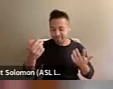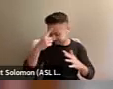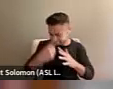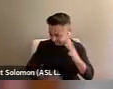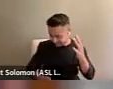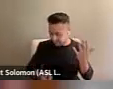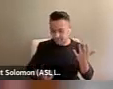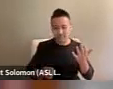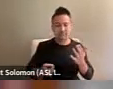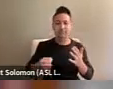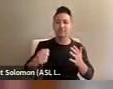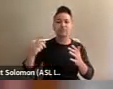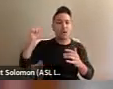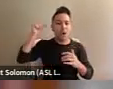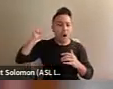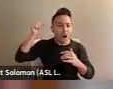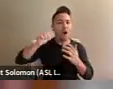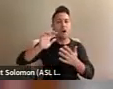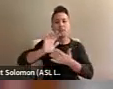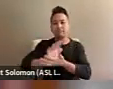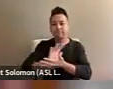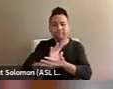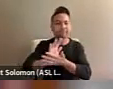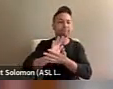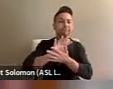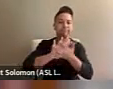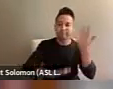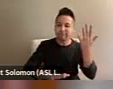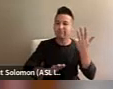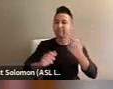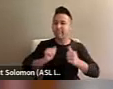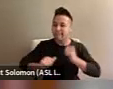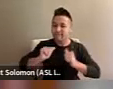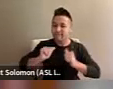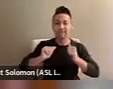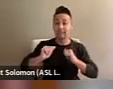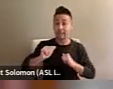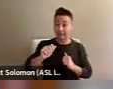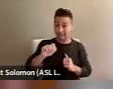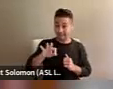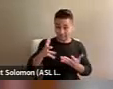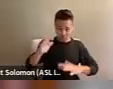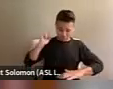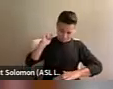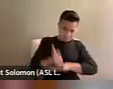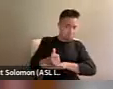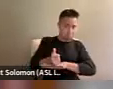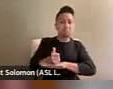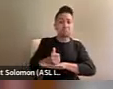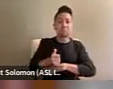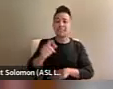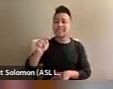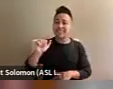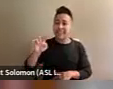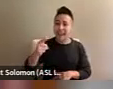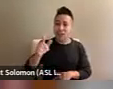painting, an audio work, a movie, a film, any of those things, as soon as it's fixed in a tangible medium, it's